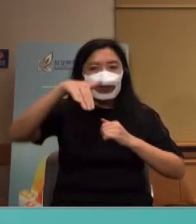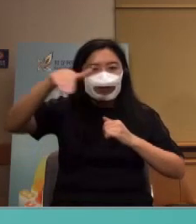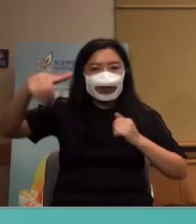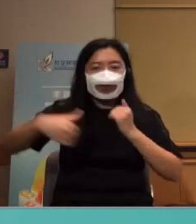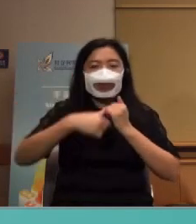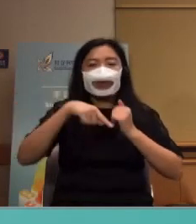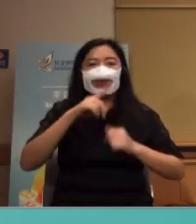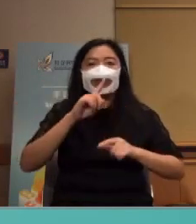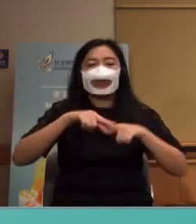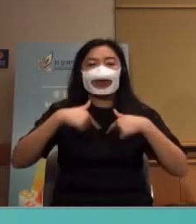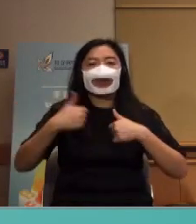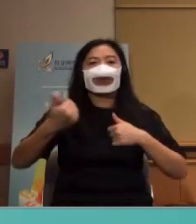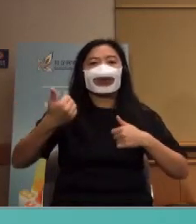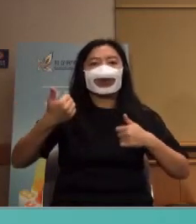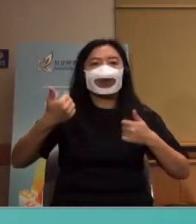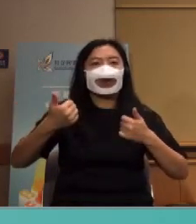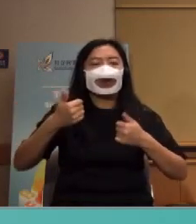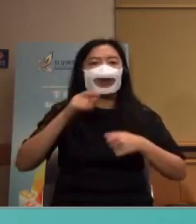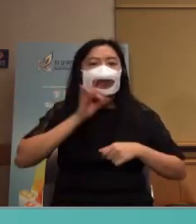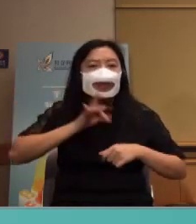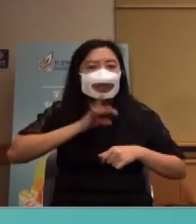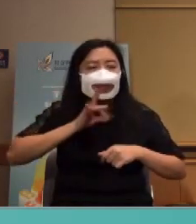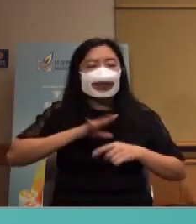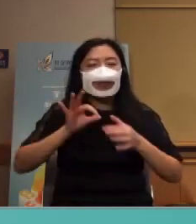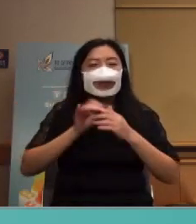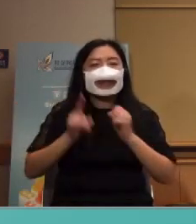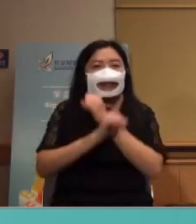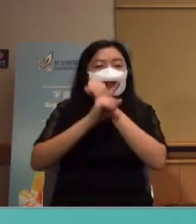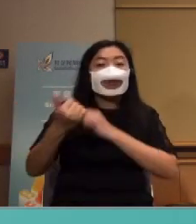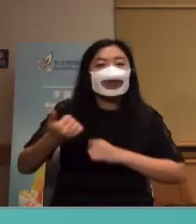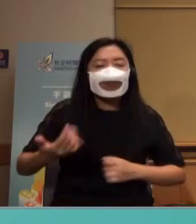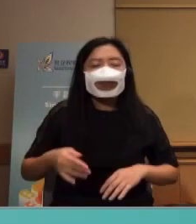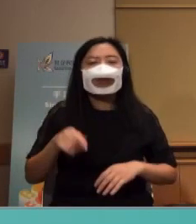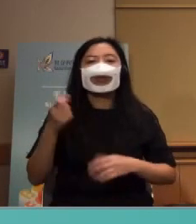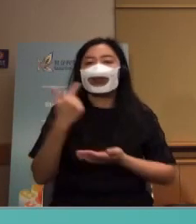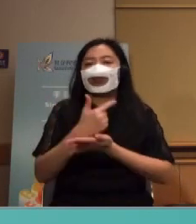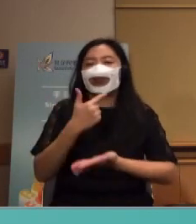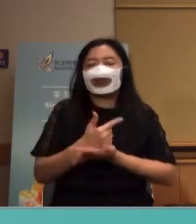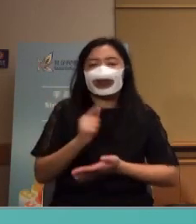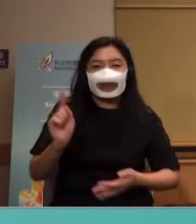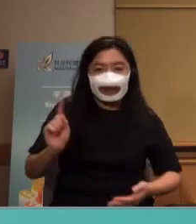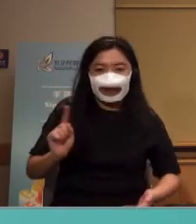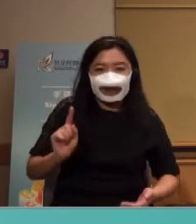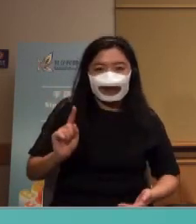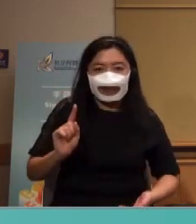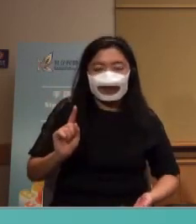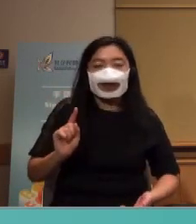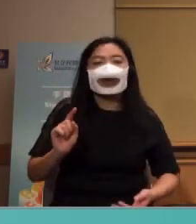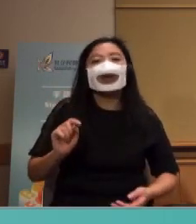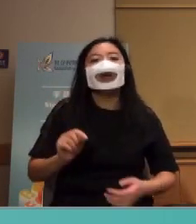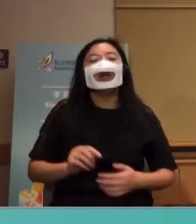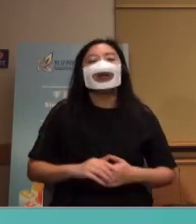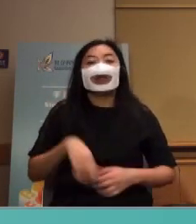And the day one decision is important is that we define this is a membership rather than like